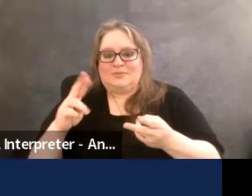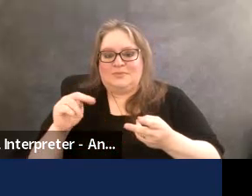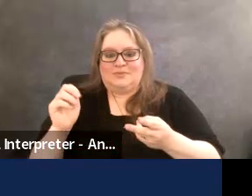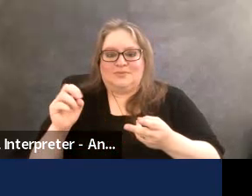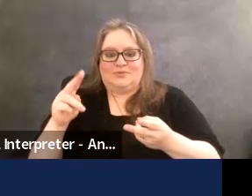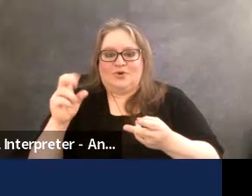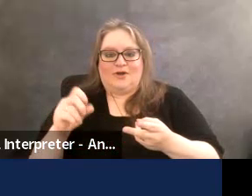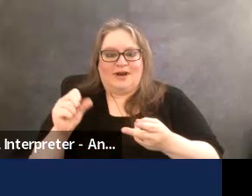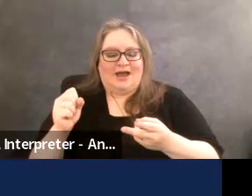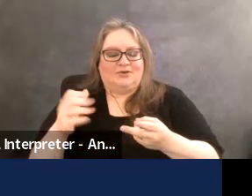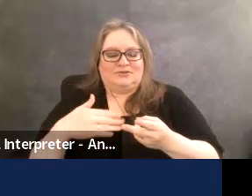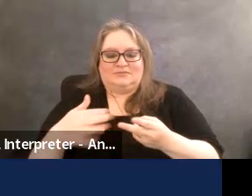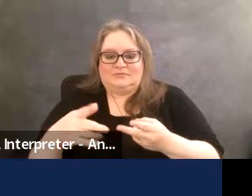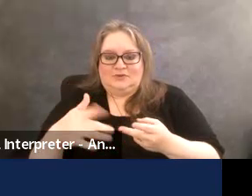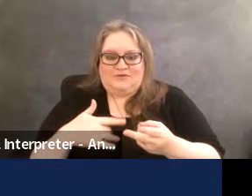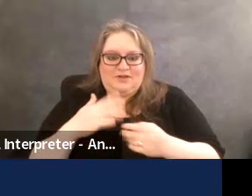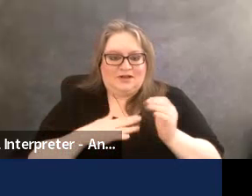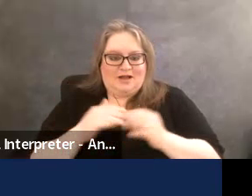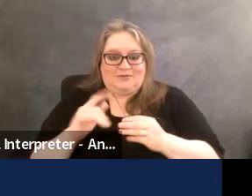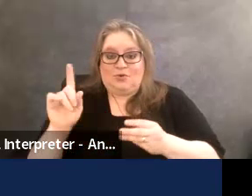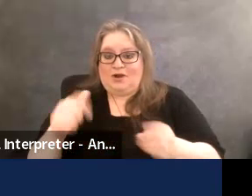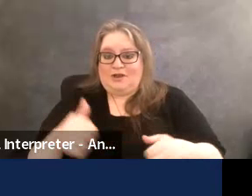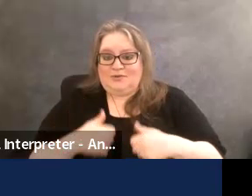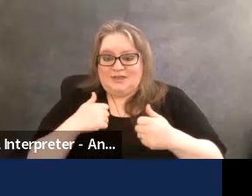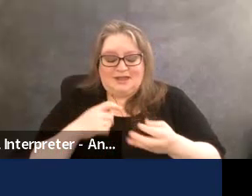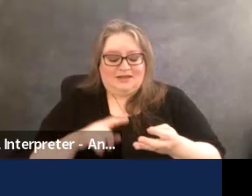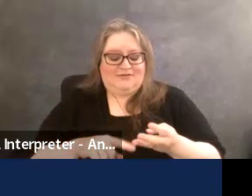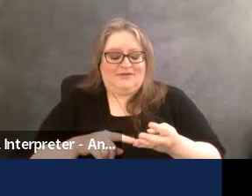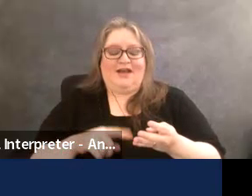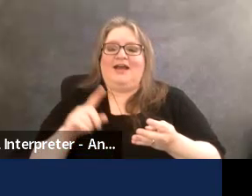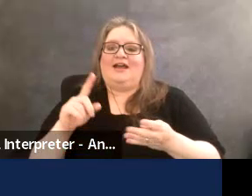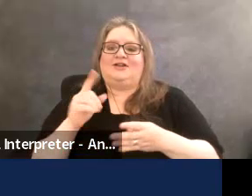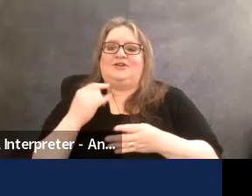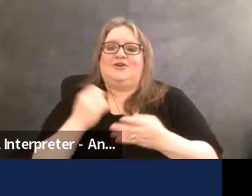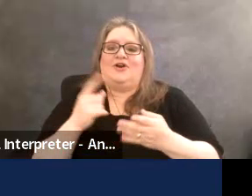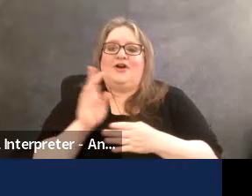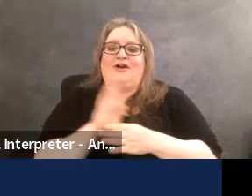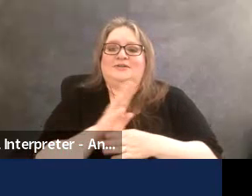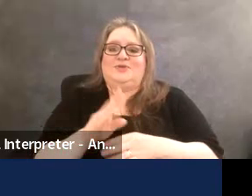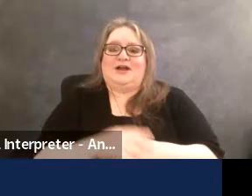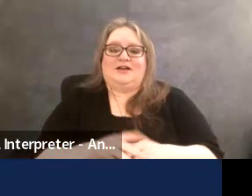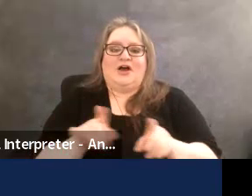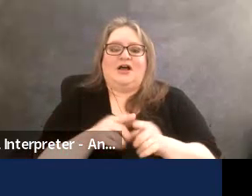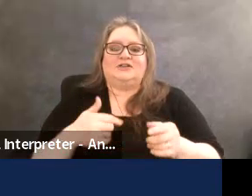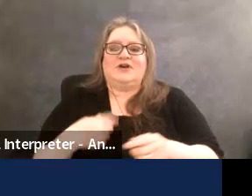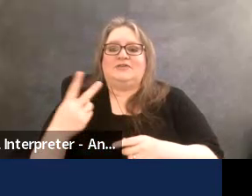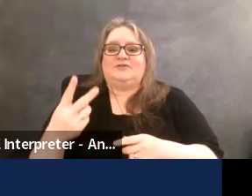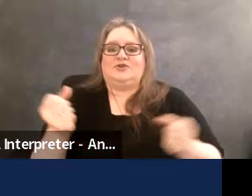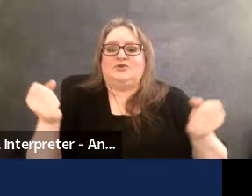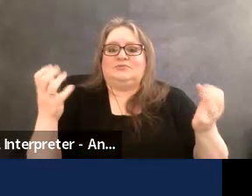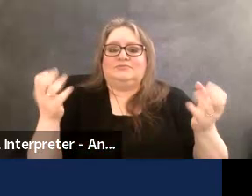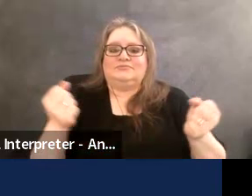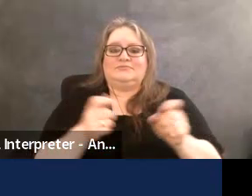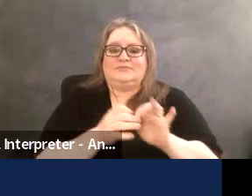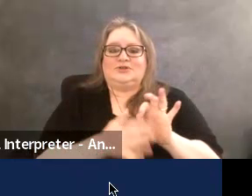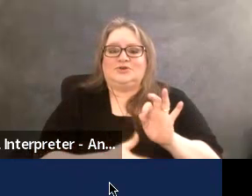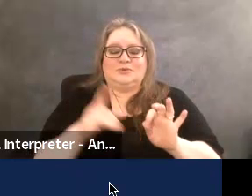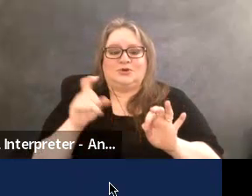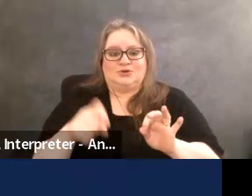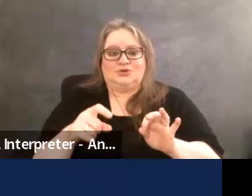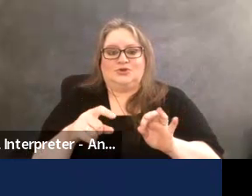feel comfortable, where you live, and your arts practice. We also have 2 ASL interpreters with us today. They should